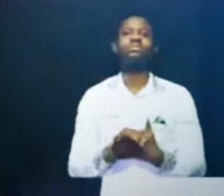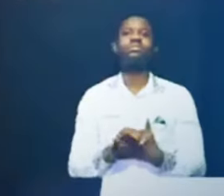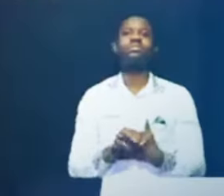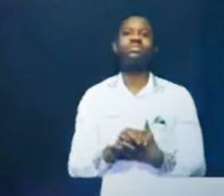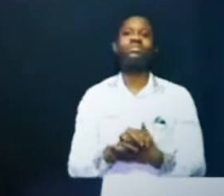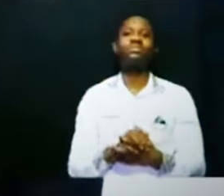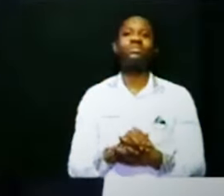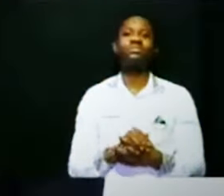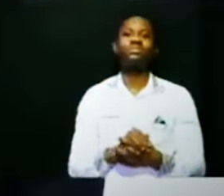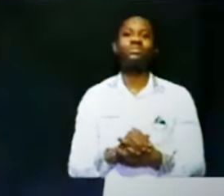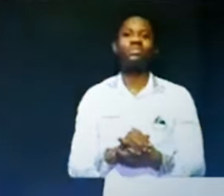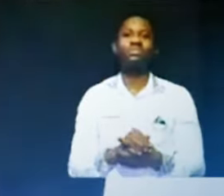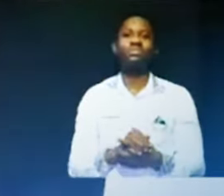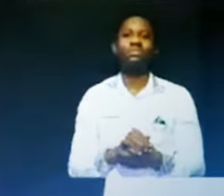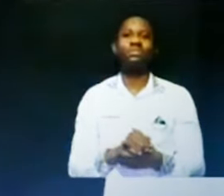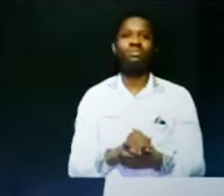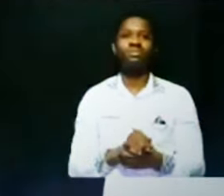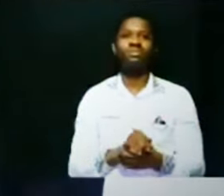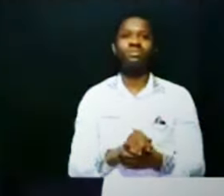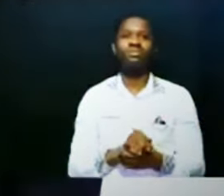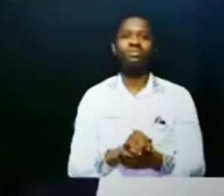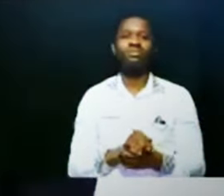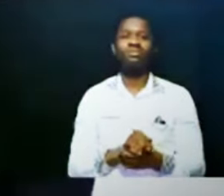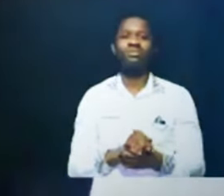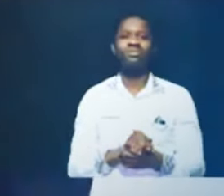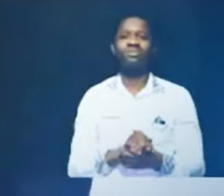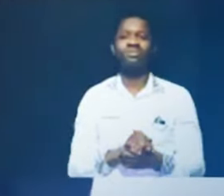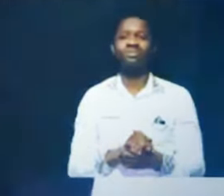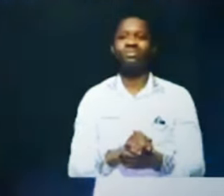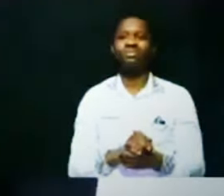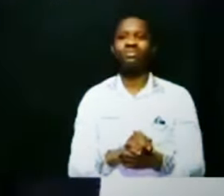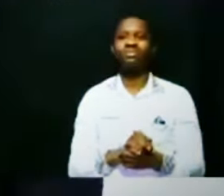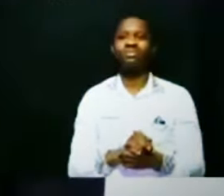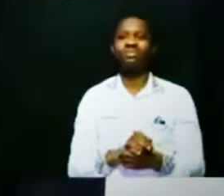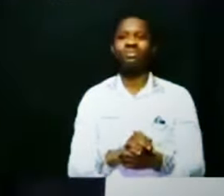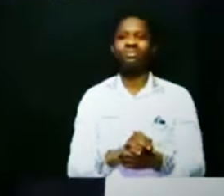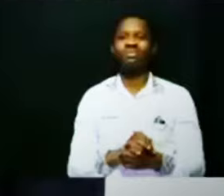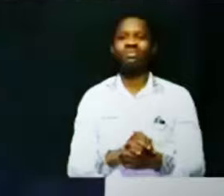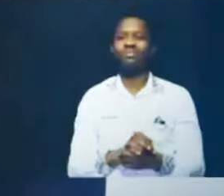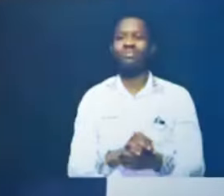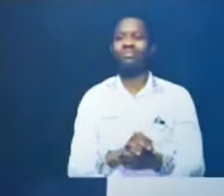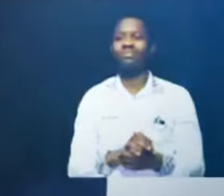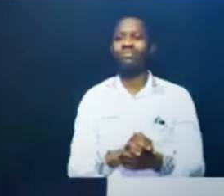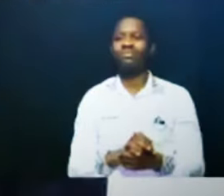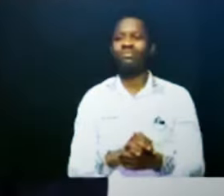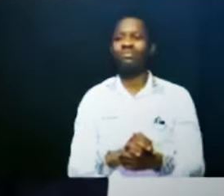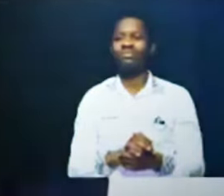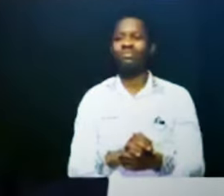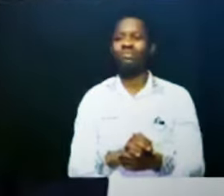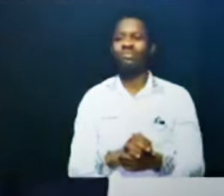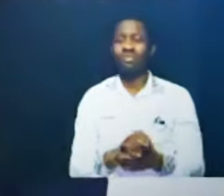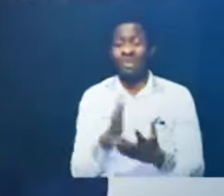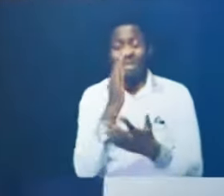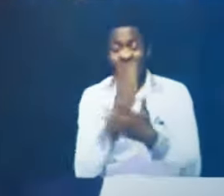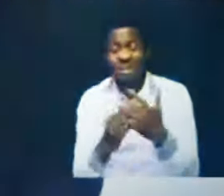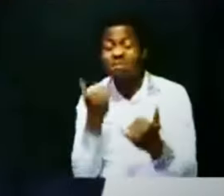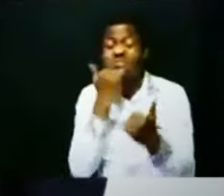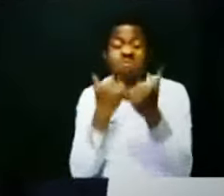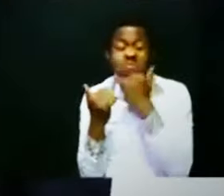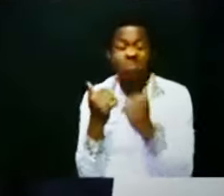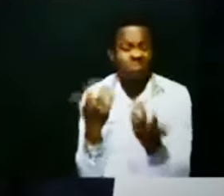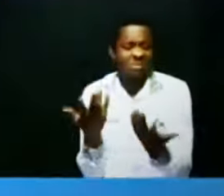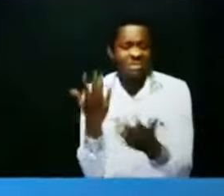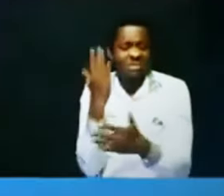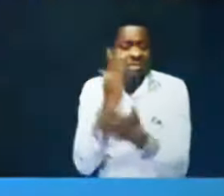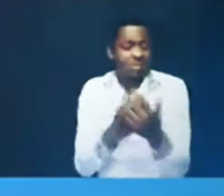I have this and that. Okay, let me just push it and finish this. Some offenses many times are self-inflicted.